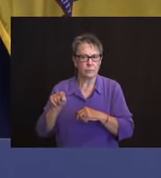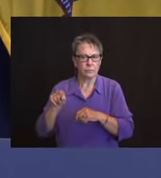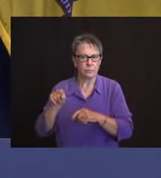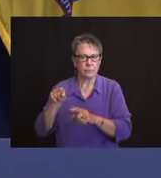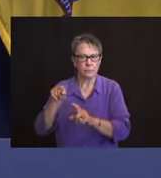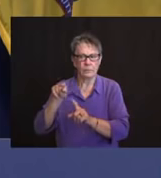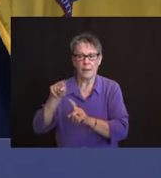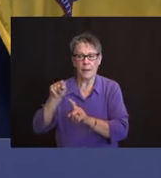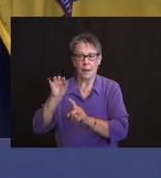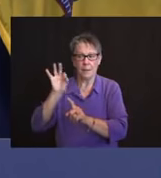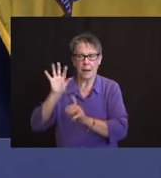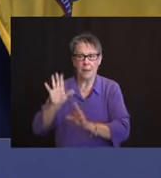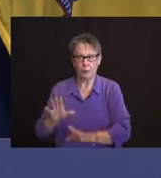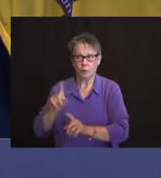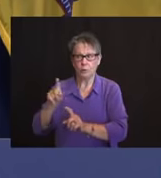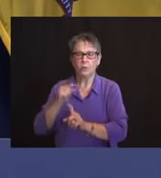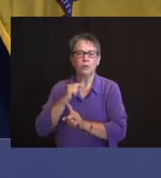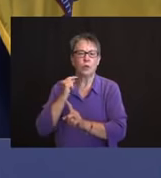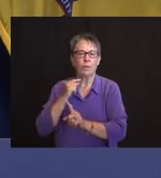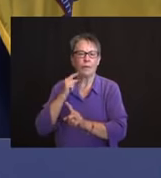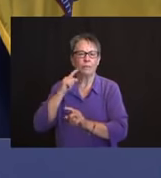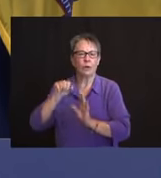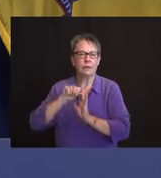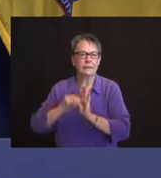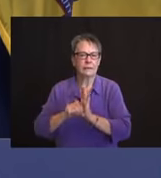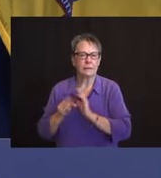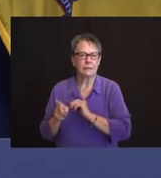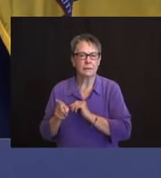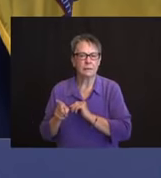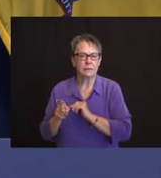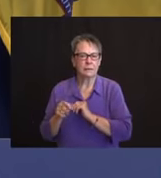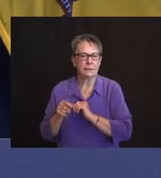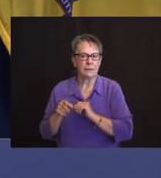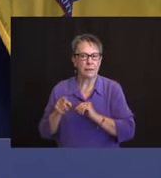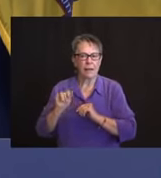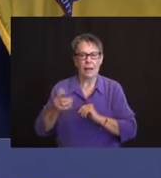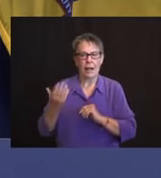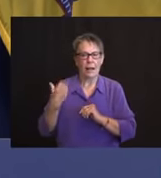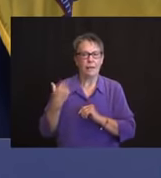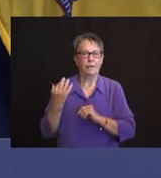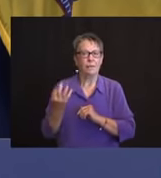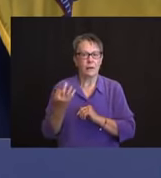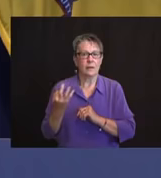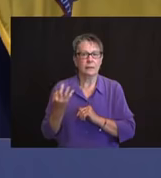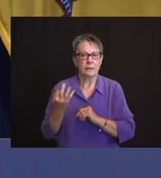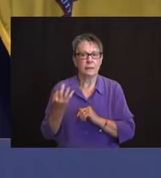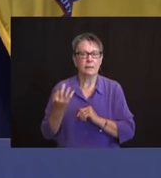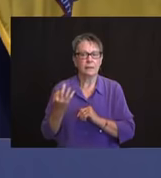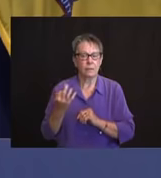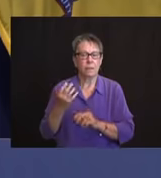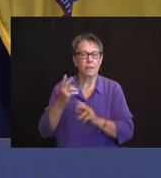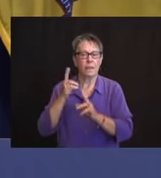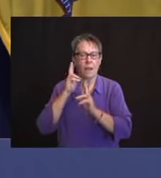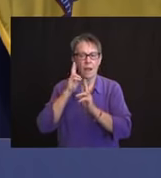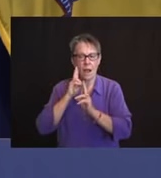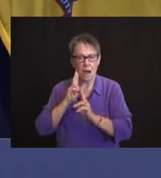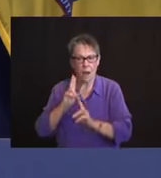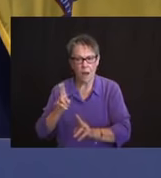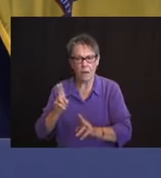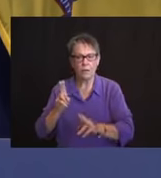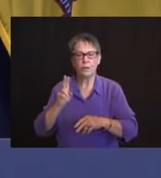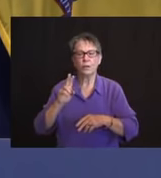Taylor spoke commemorating, observing Juneteenth. And that was a pretty special gathering. And it's a church, by the